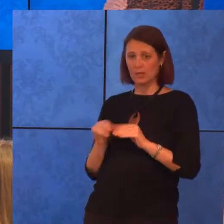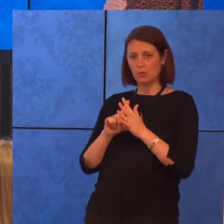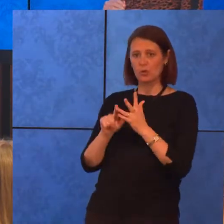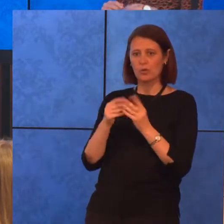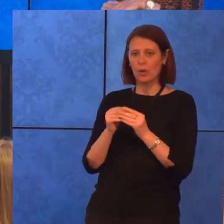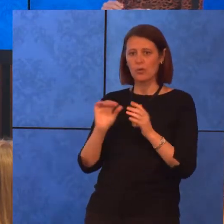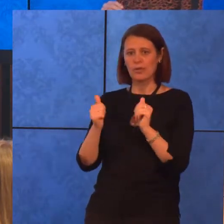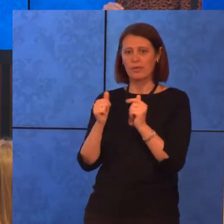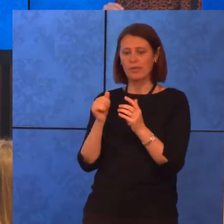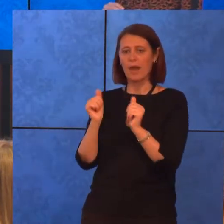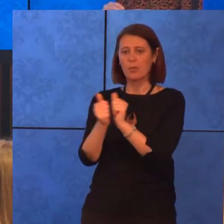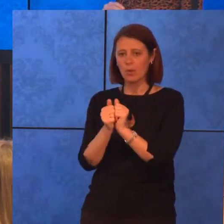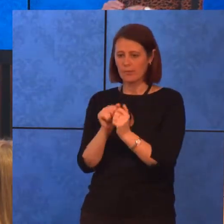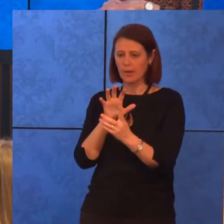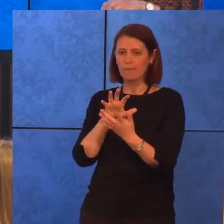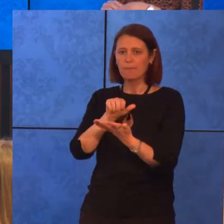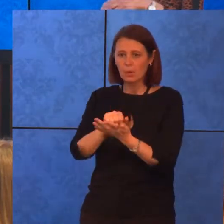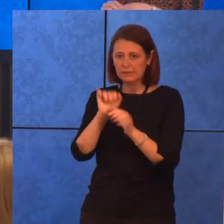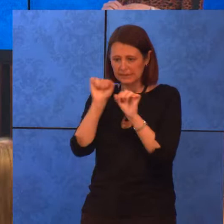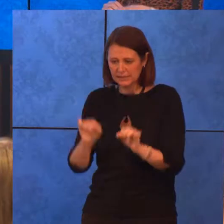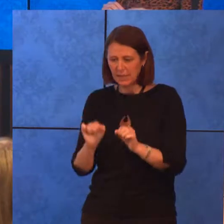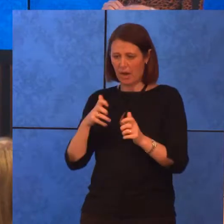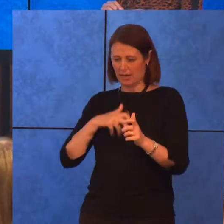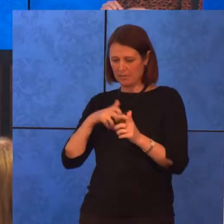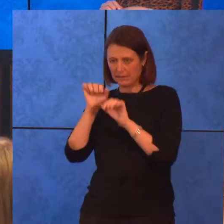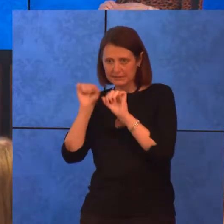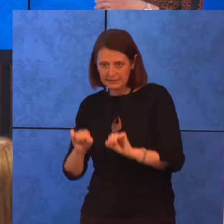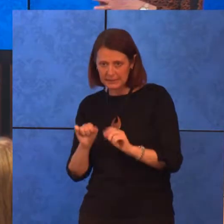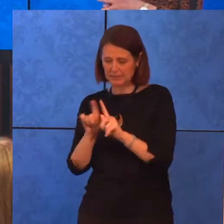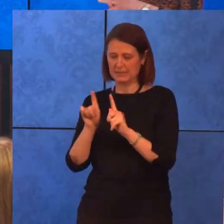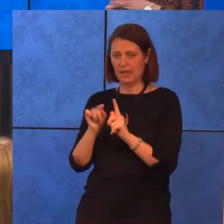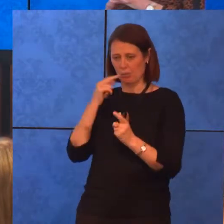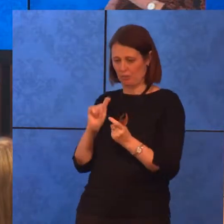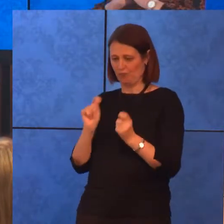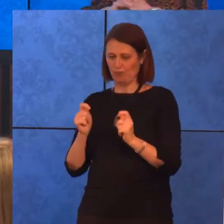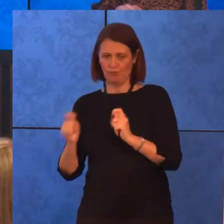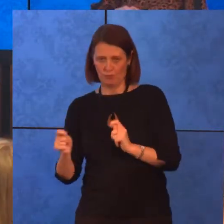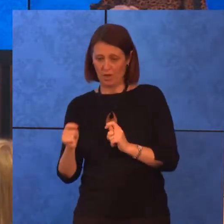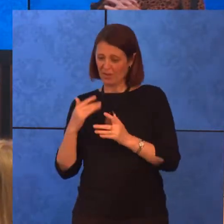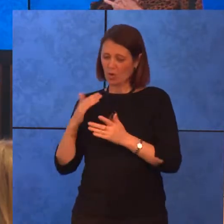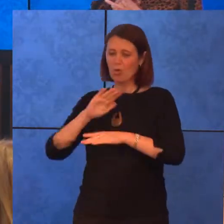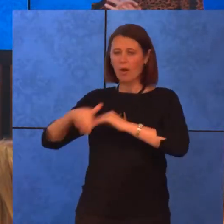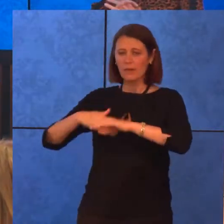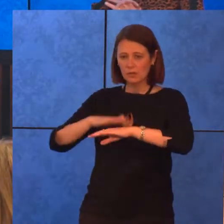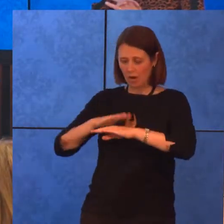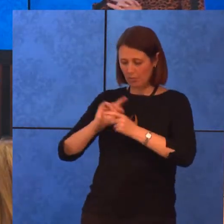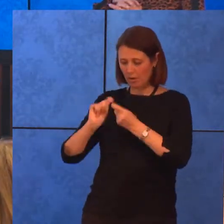booking system, our complaints system, and some other things we're looking at. And then over time, we are looking to see whether or not there's